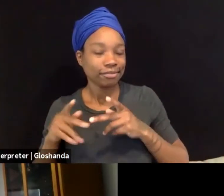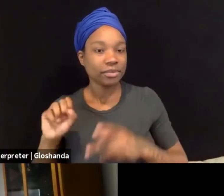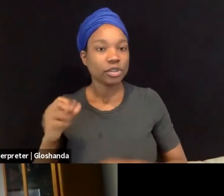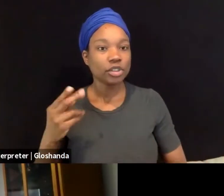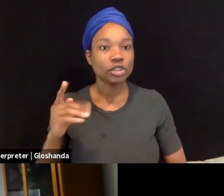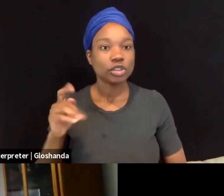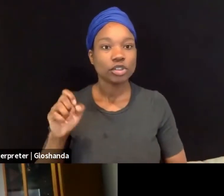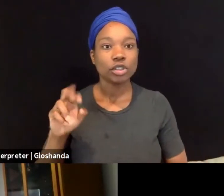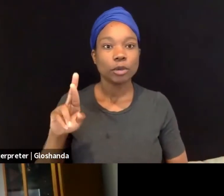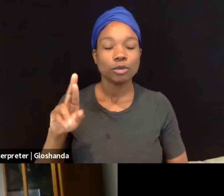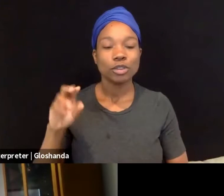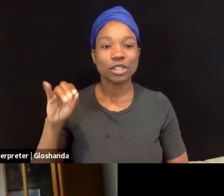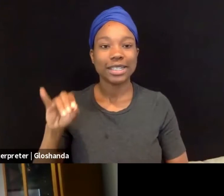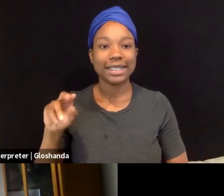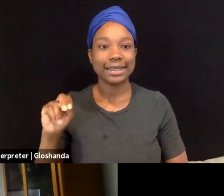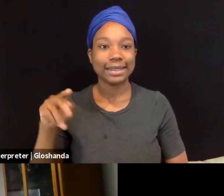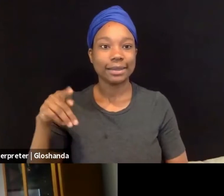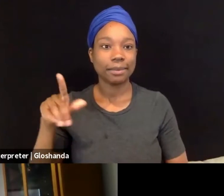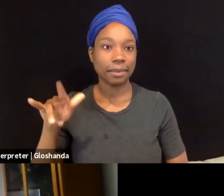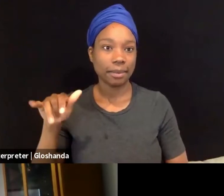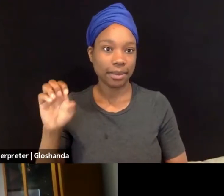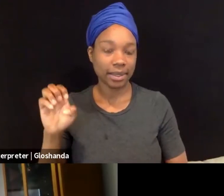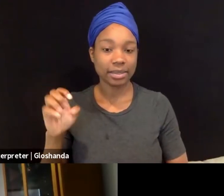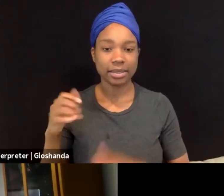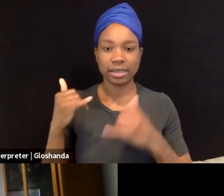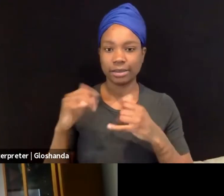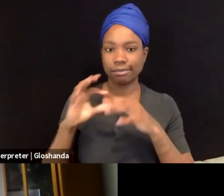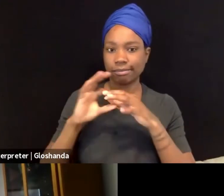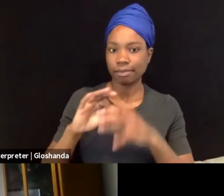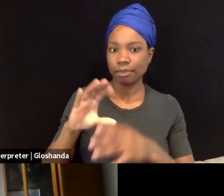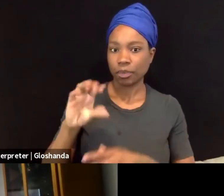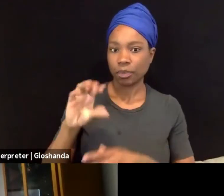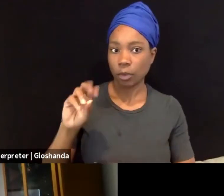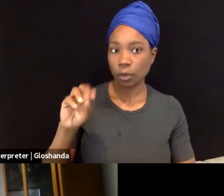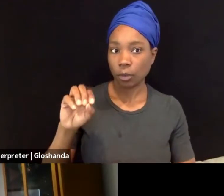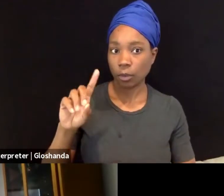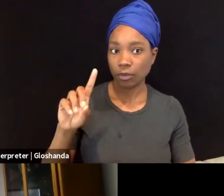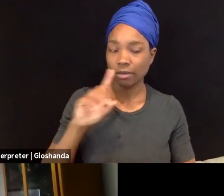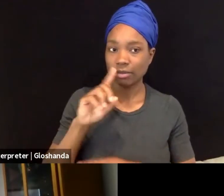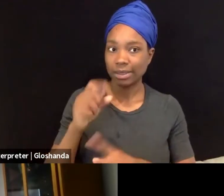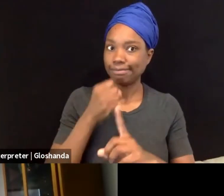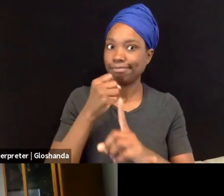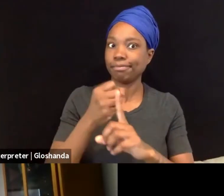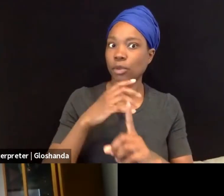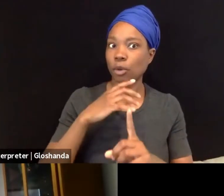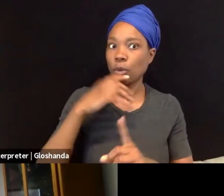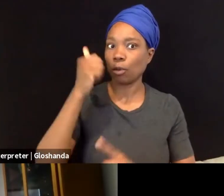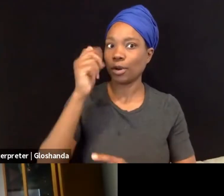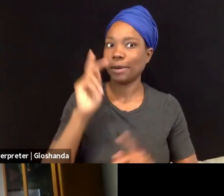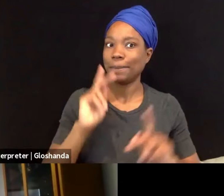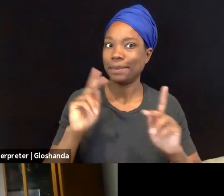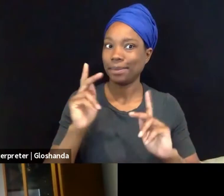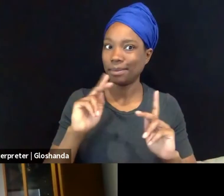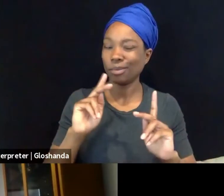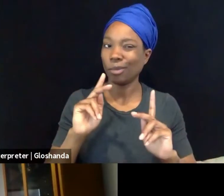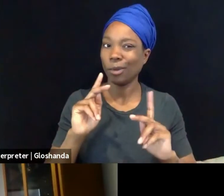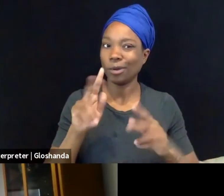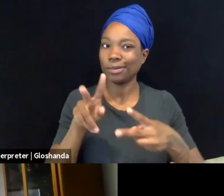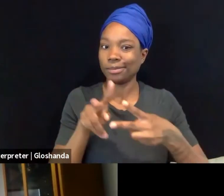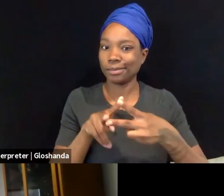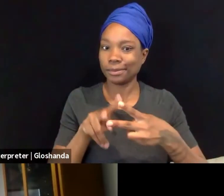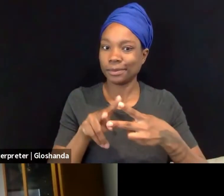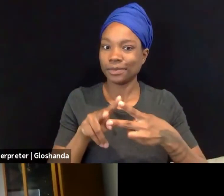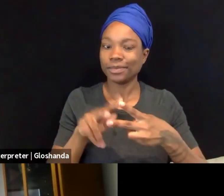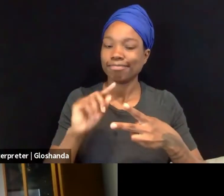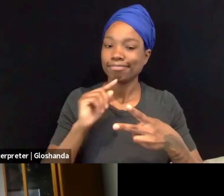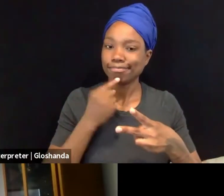and COVID has hit older people especially hard in terms of severe illness and death. And we've